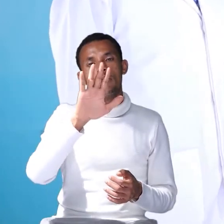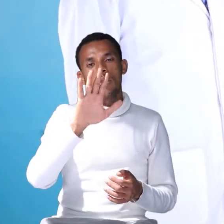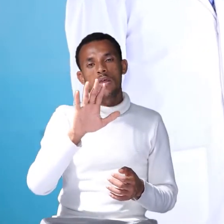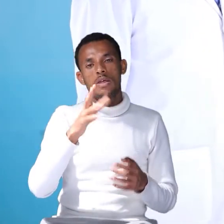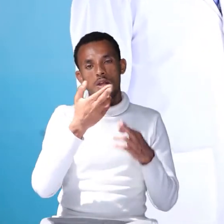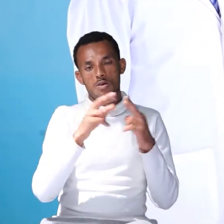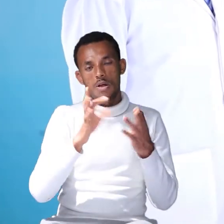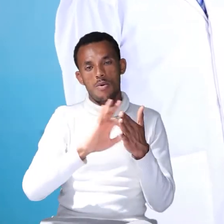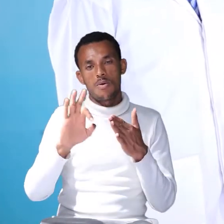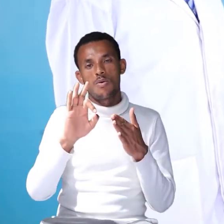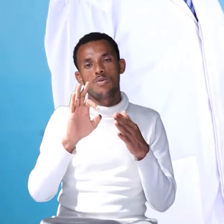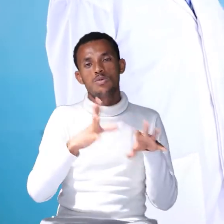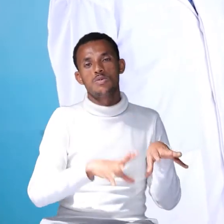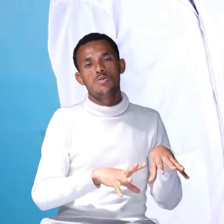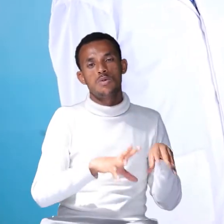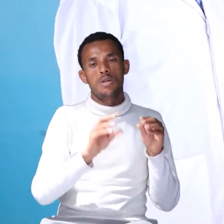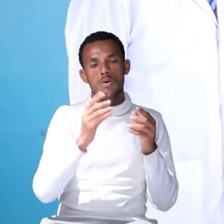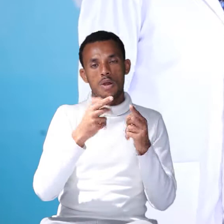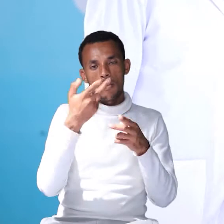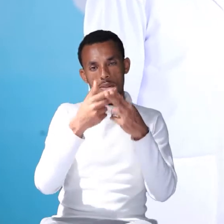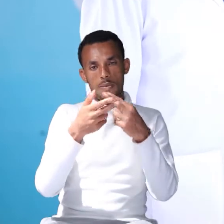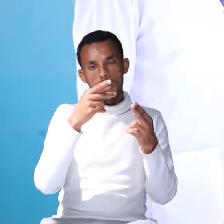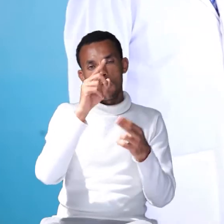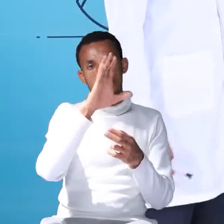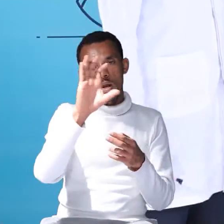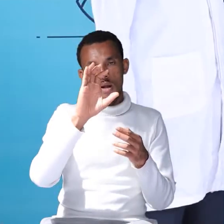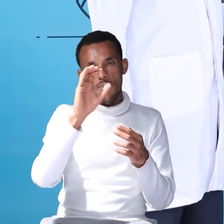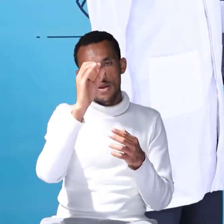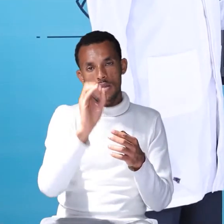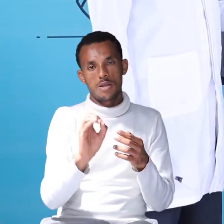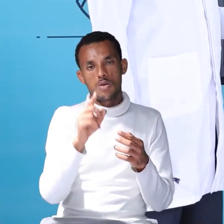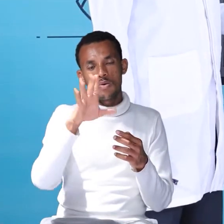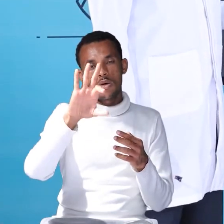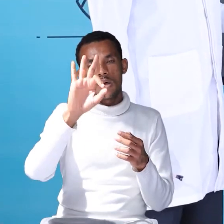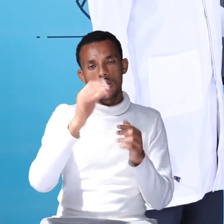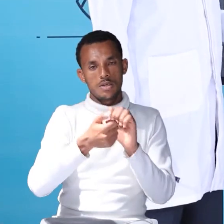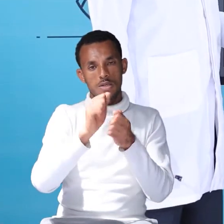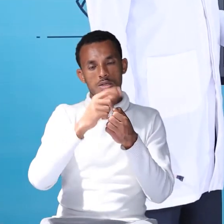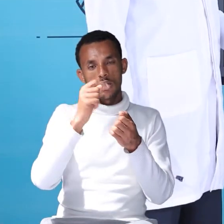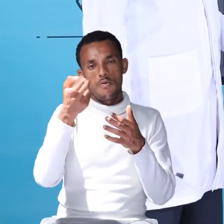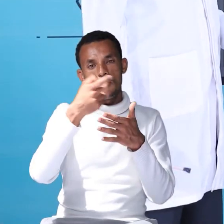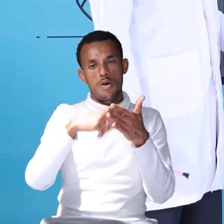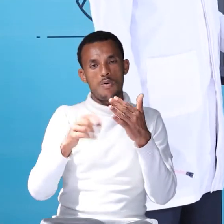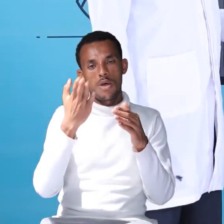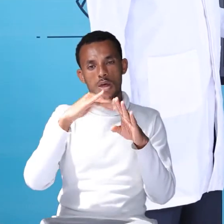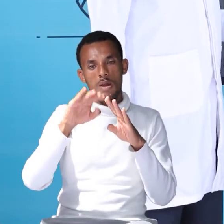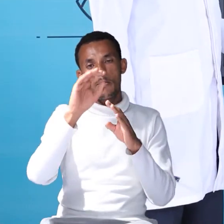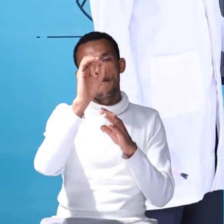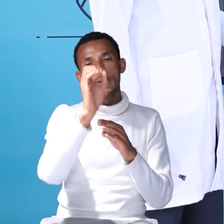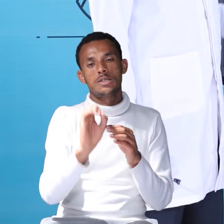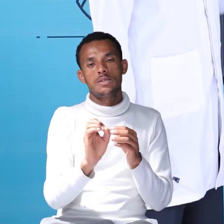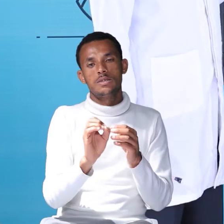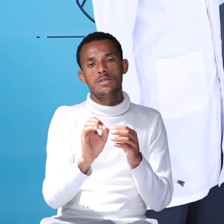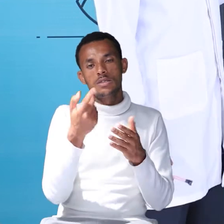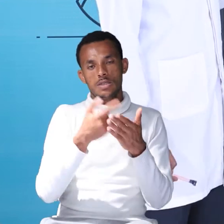of number of absent to number of students. When I multiply it by 100%, you are changing the given value into percentage it will